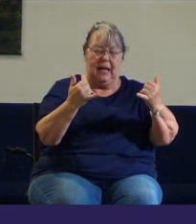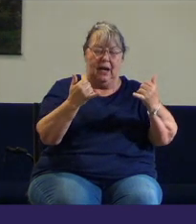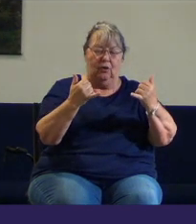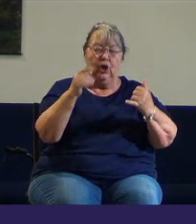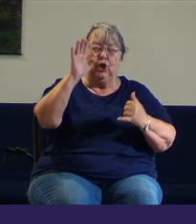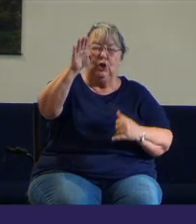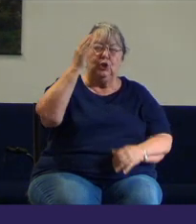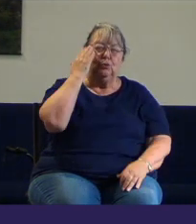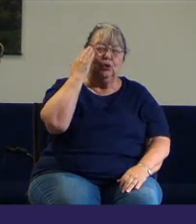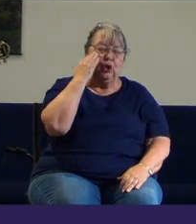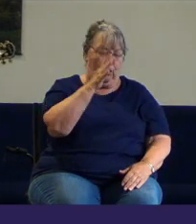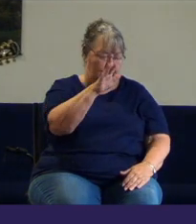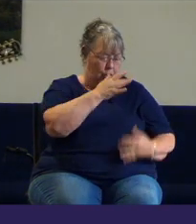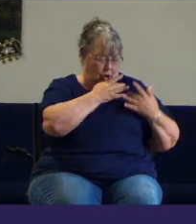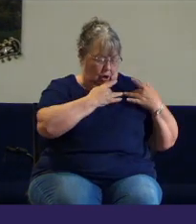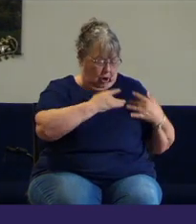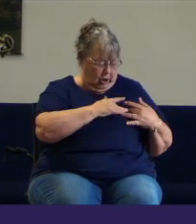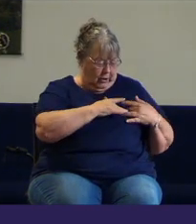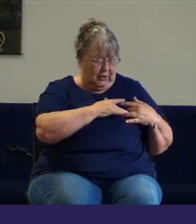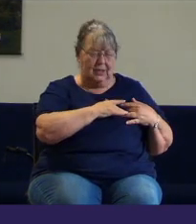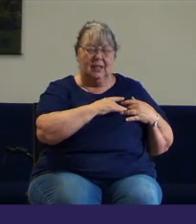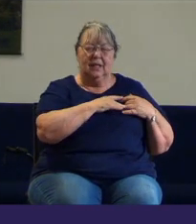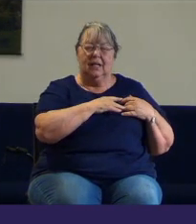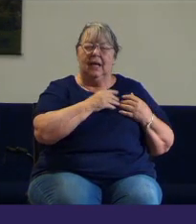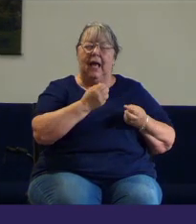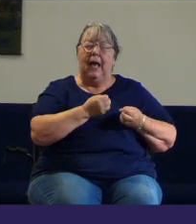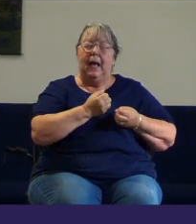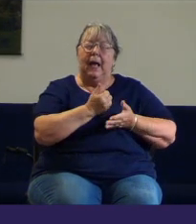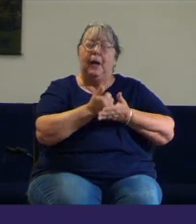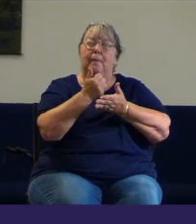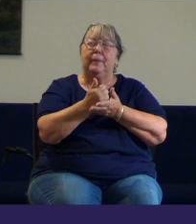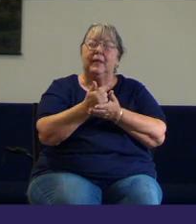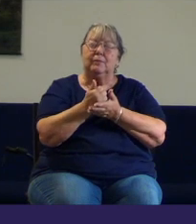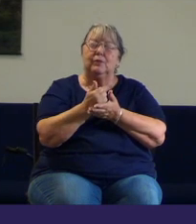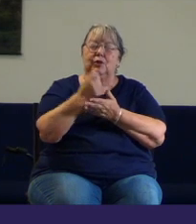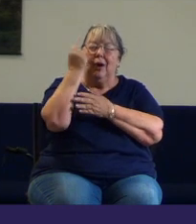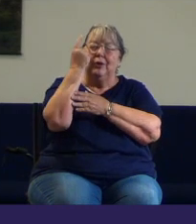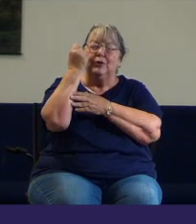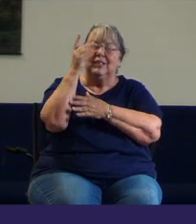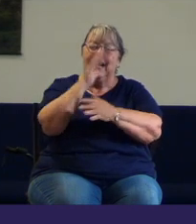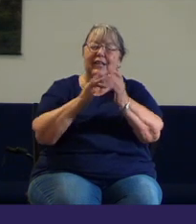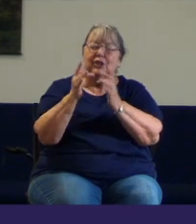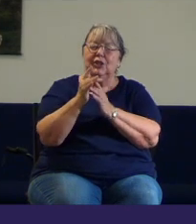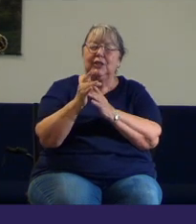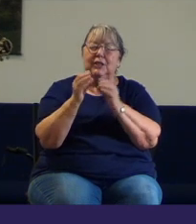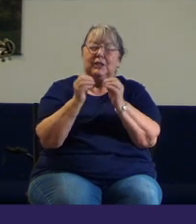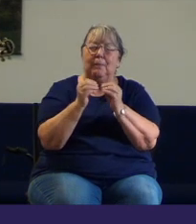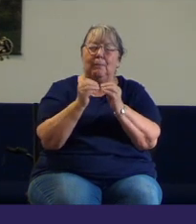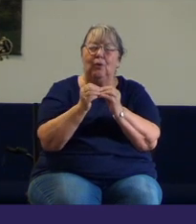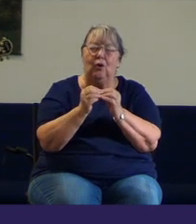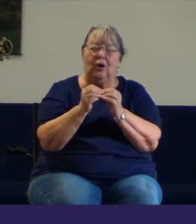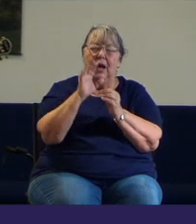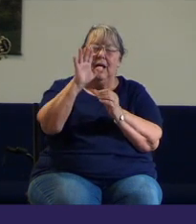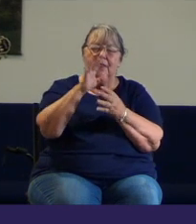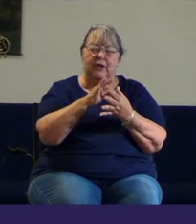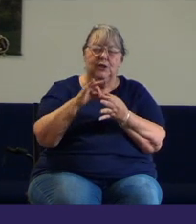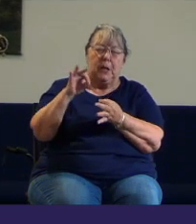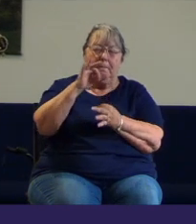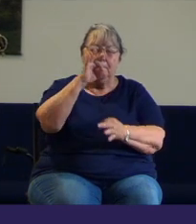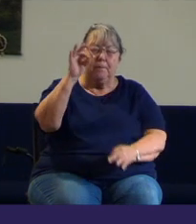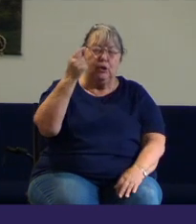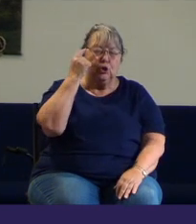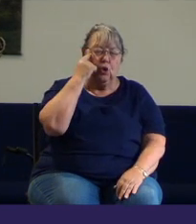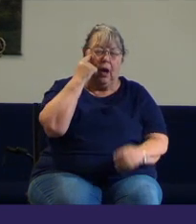their hearts, that you would quicken them regarding Jesus. I pray, Holy Spirit, that right now you would open their eyes and that they would see